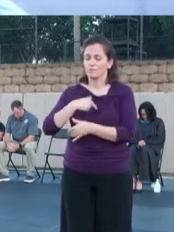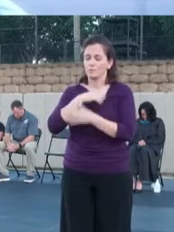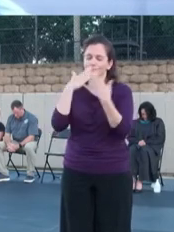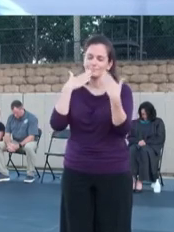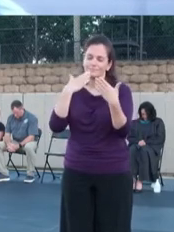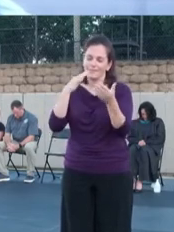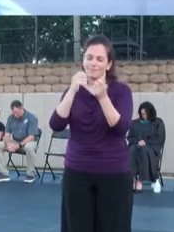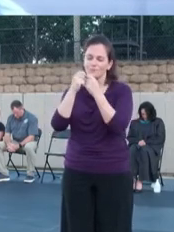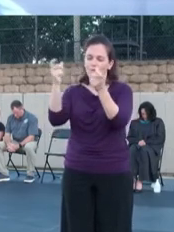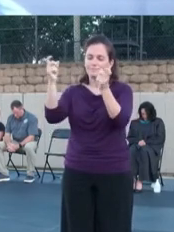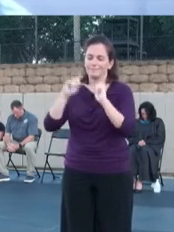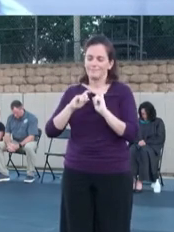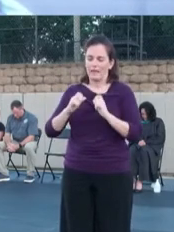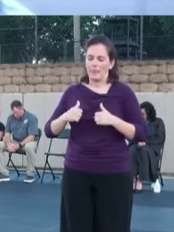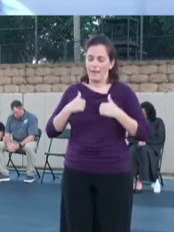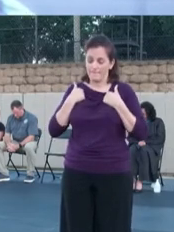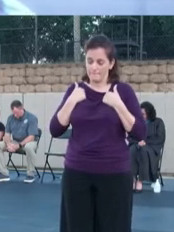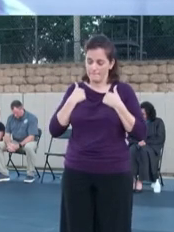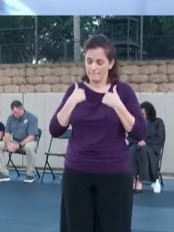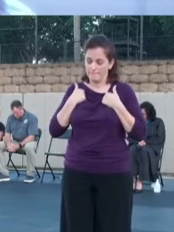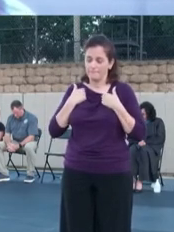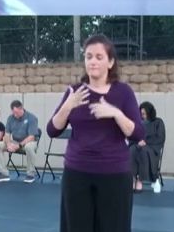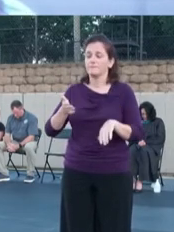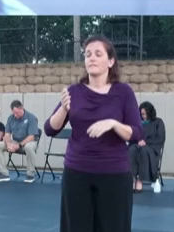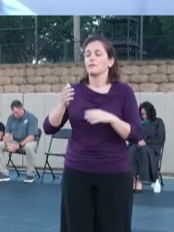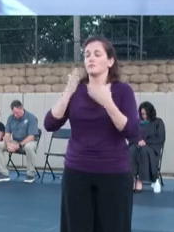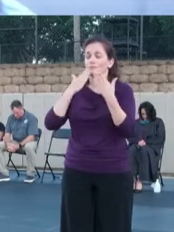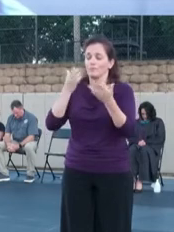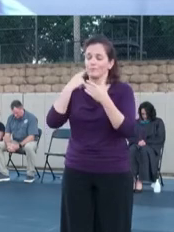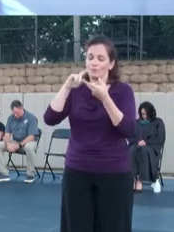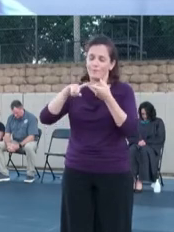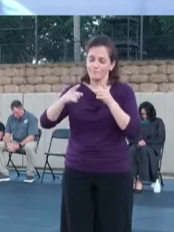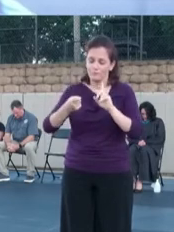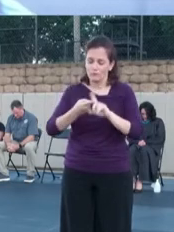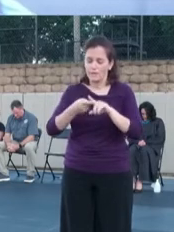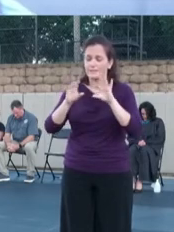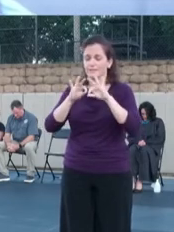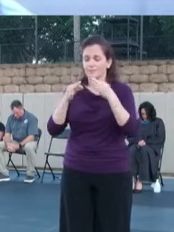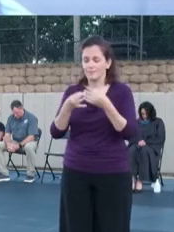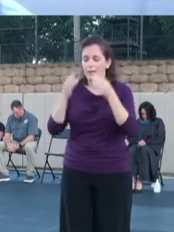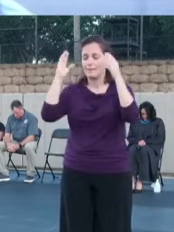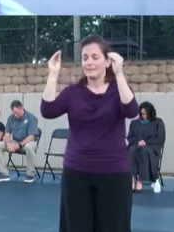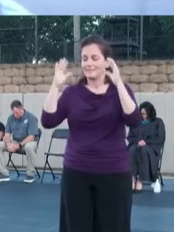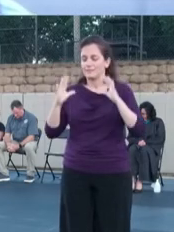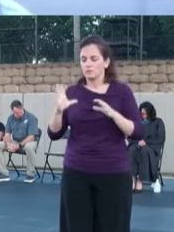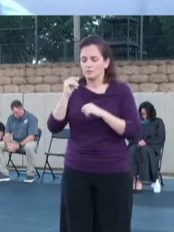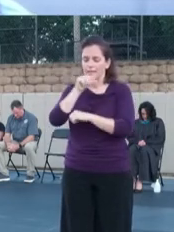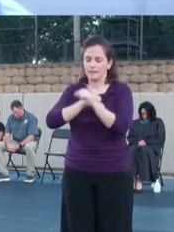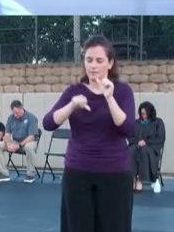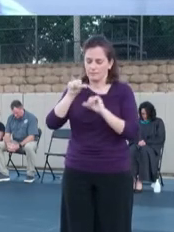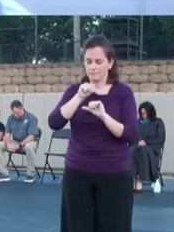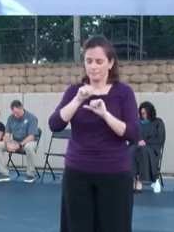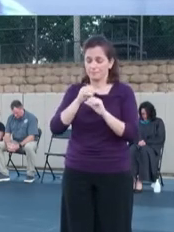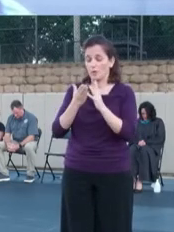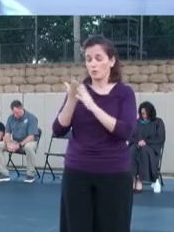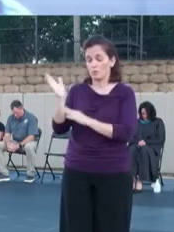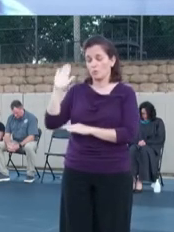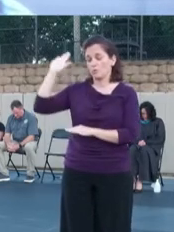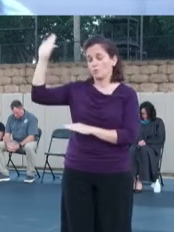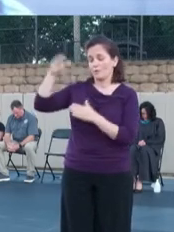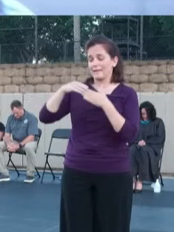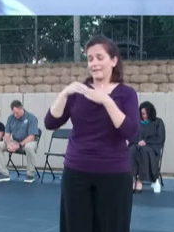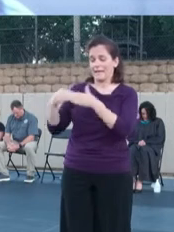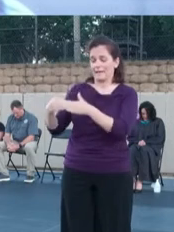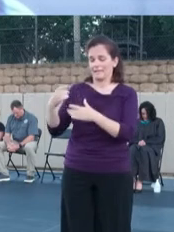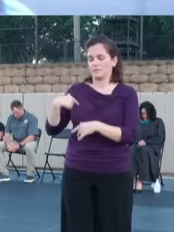for the gifts of life, of our friends, family, teachers, and of each other. Through your guidance, we are able